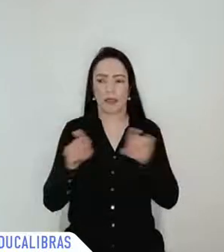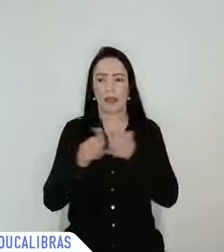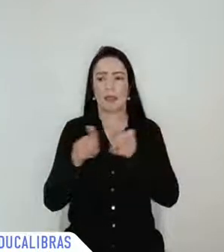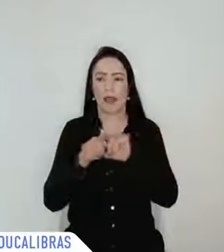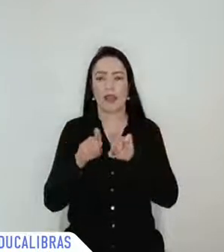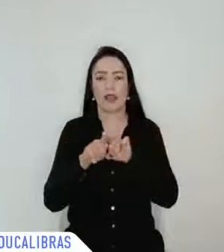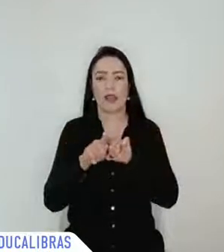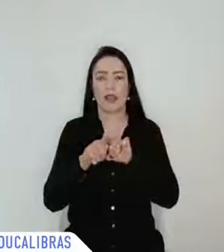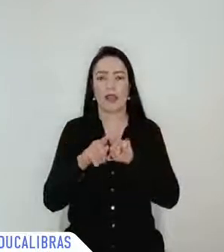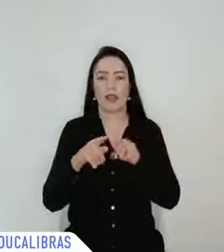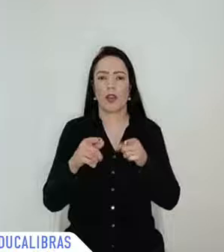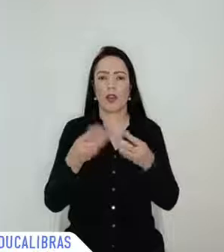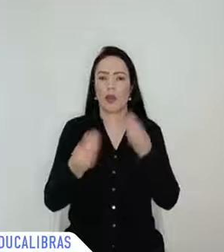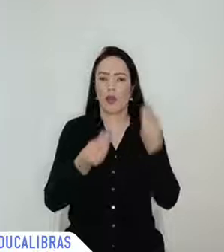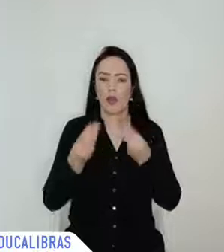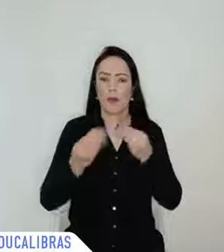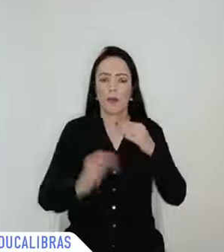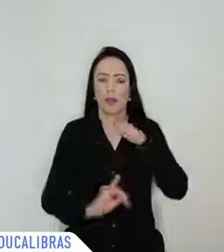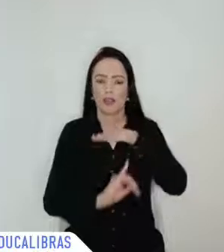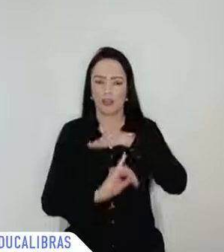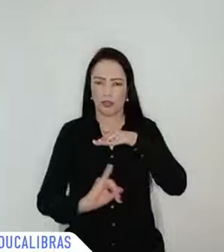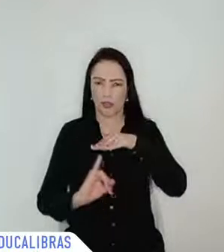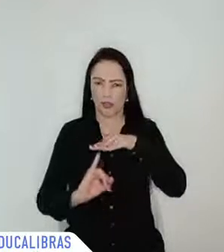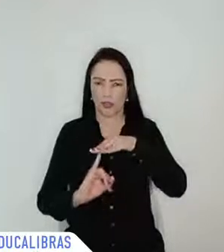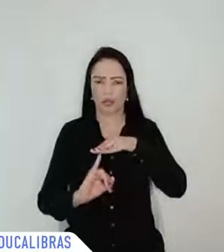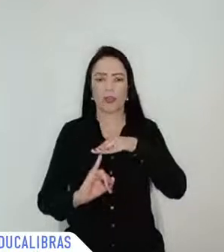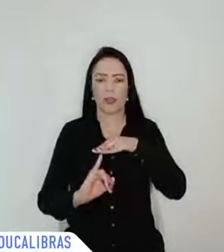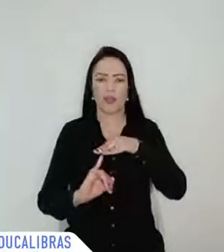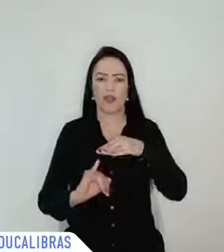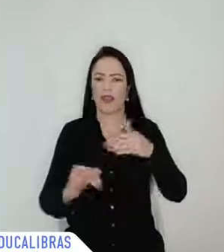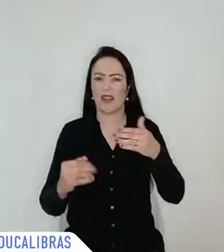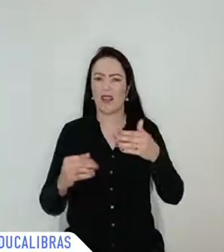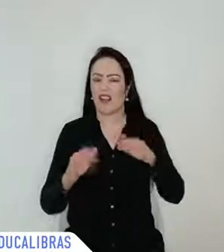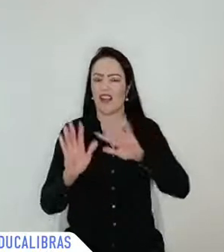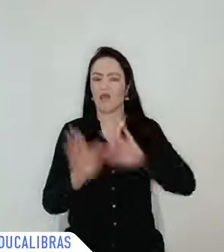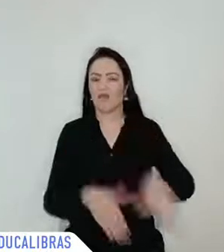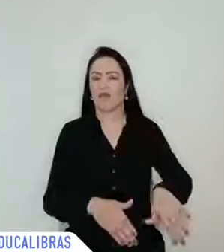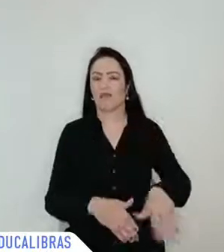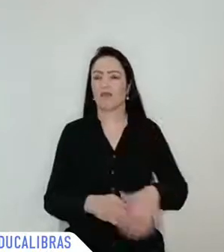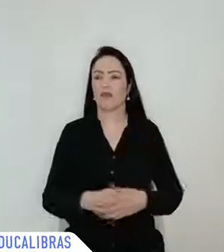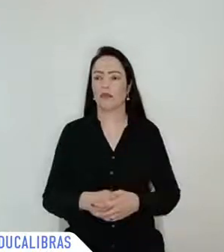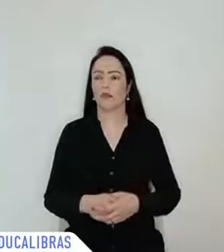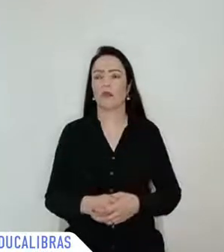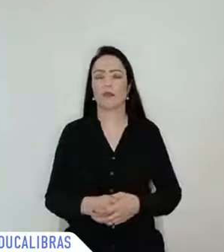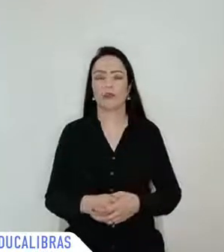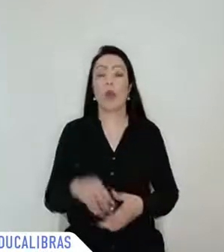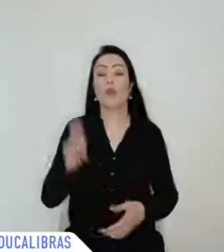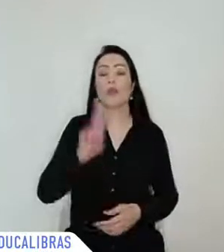So this issue of being harder